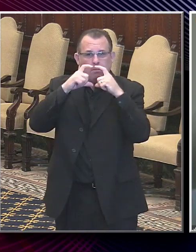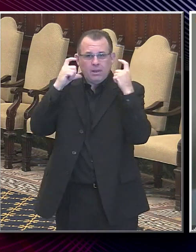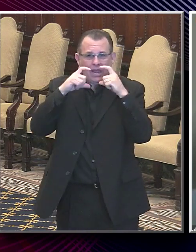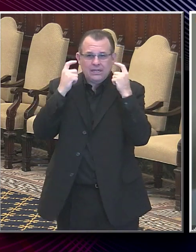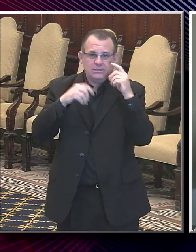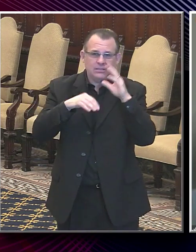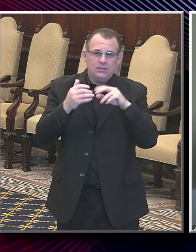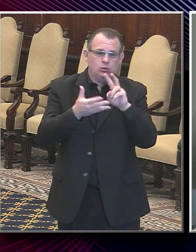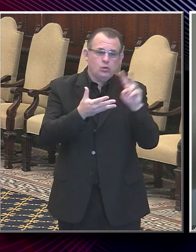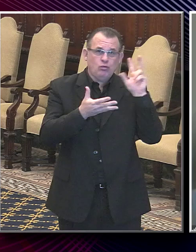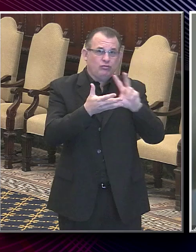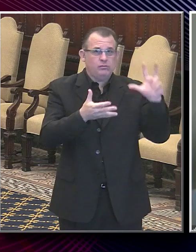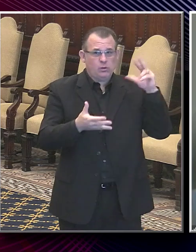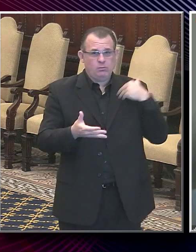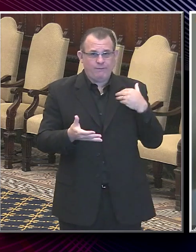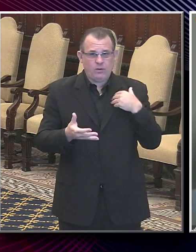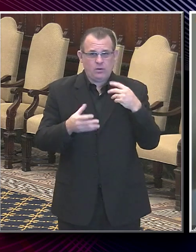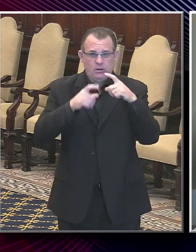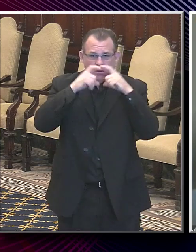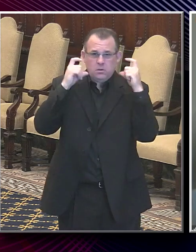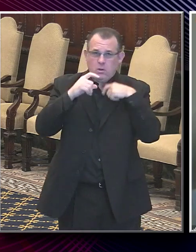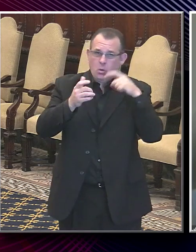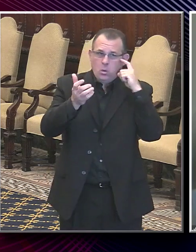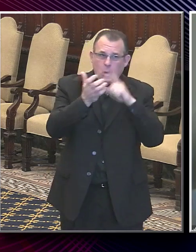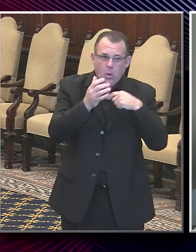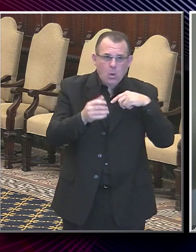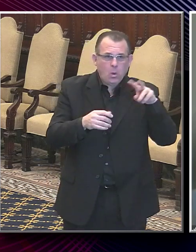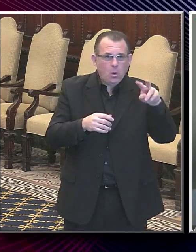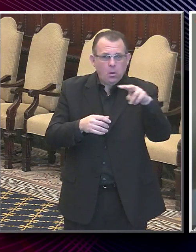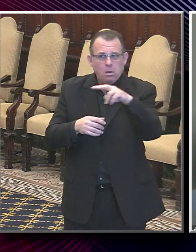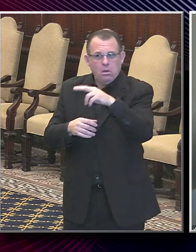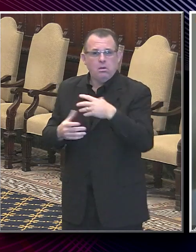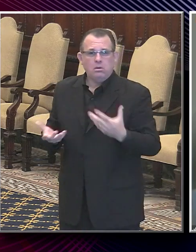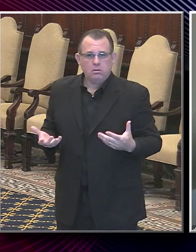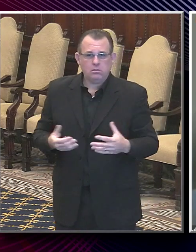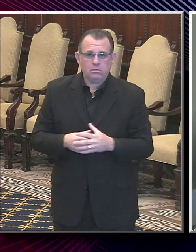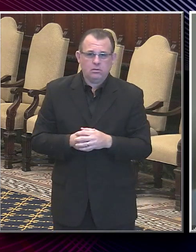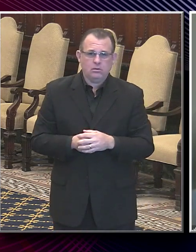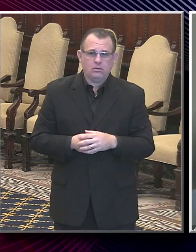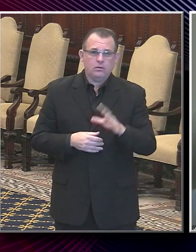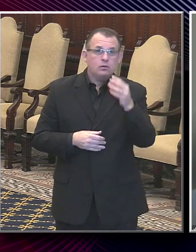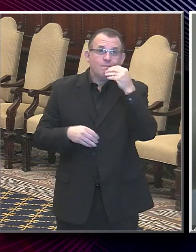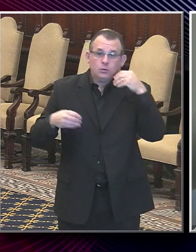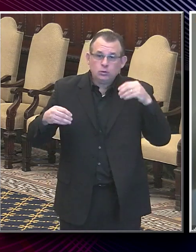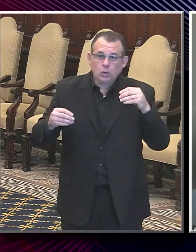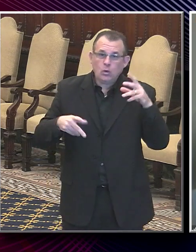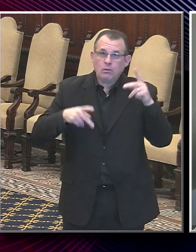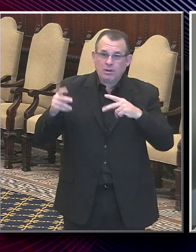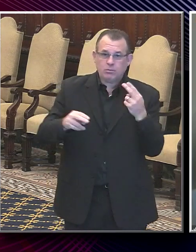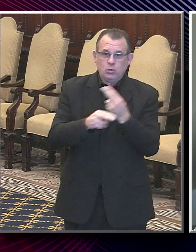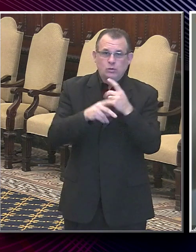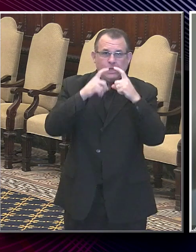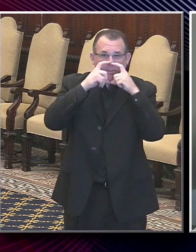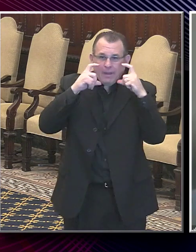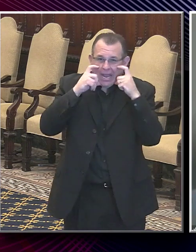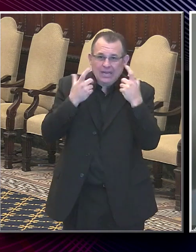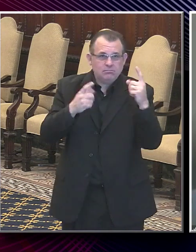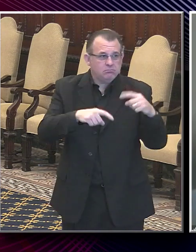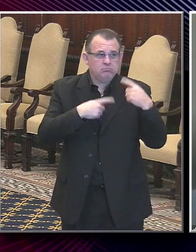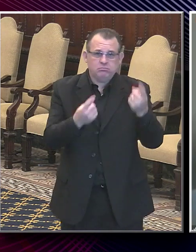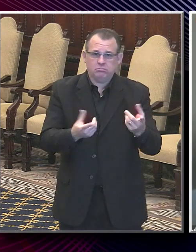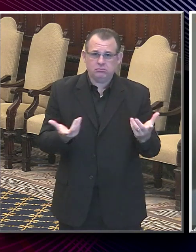ago. Also, I feel quite comfortable that in most grocery stores where people are going in now, they're wearing masks. And so that's something,